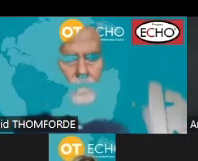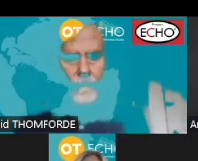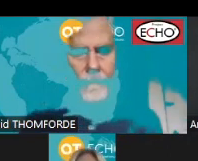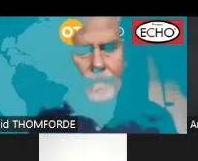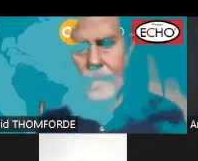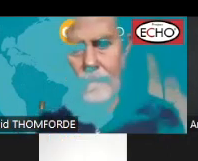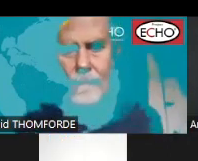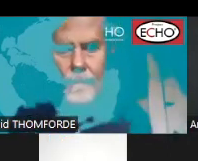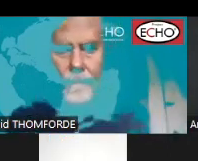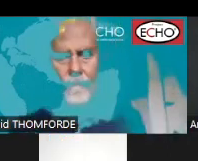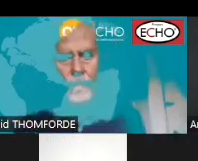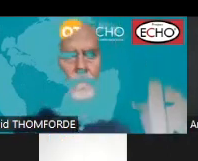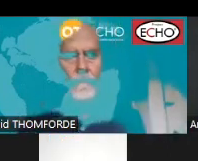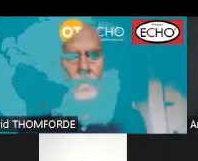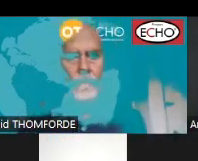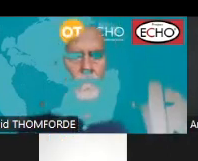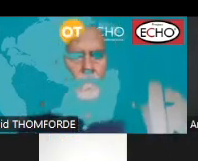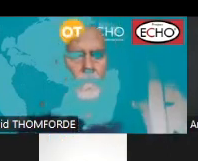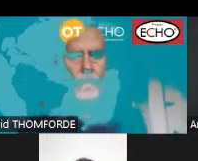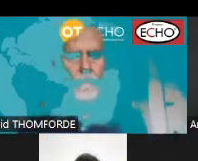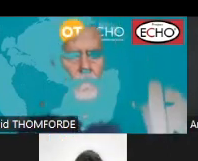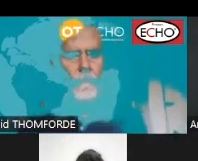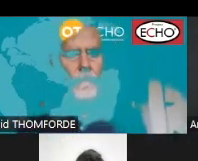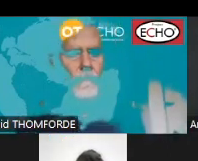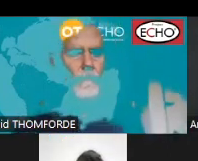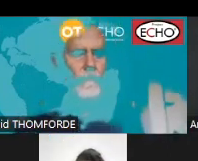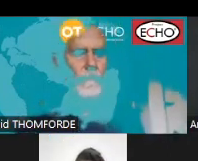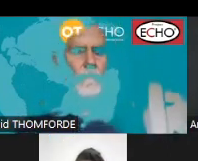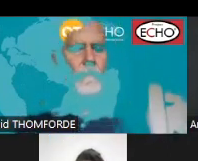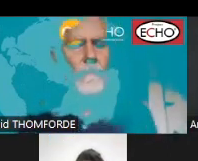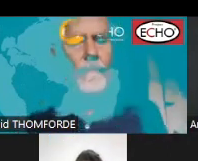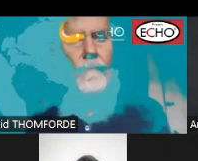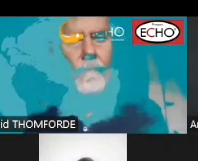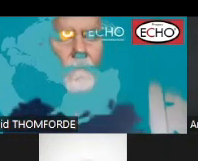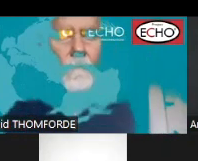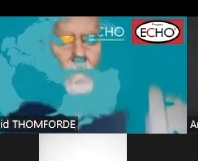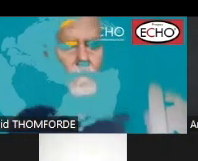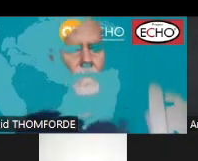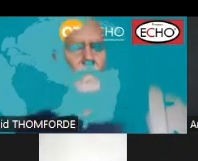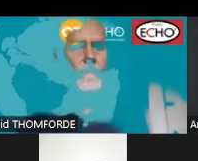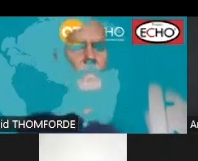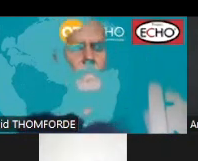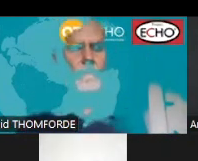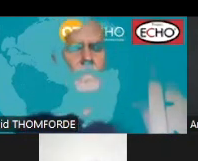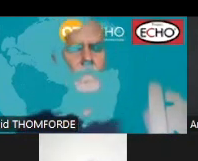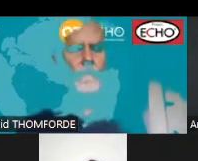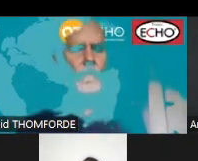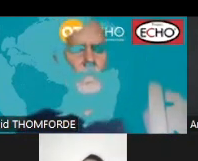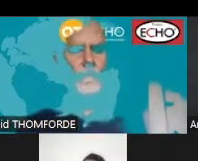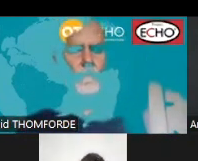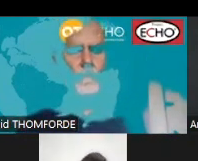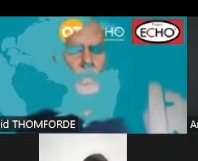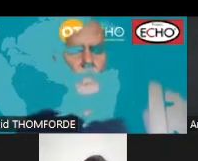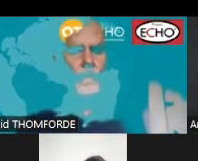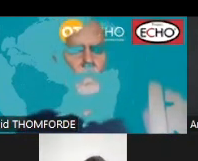you suggested. However, his working memory was average. So I didn't target that part at all during intervention. And I used